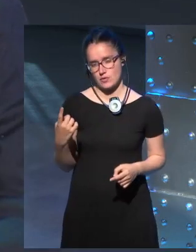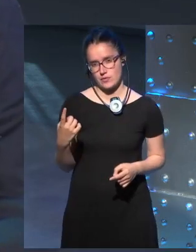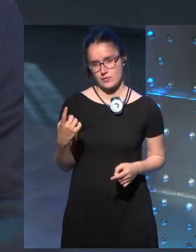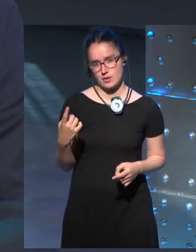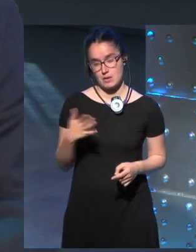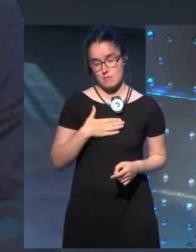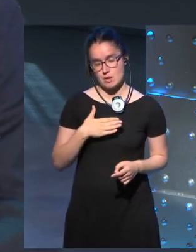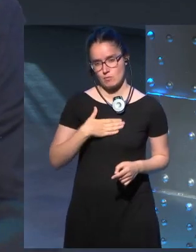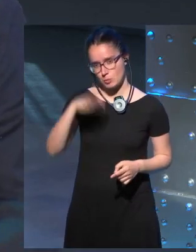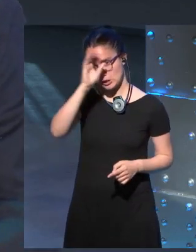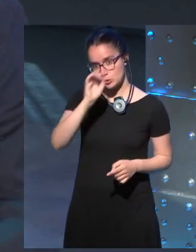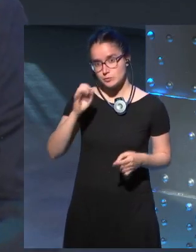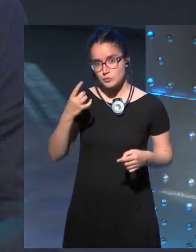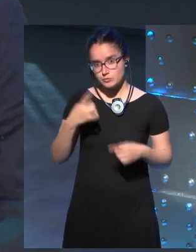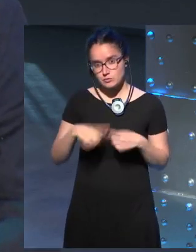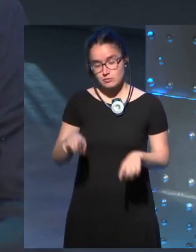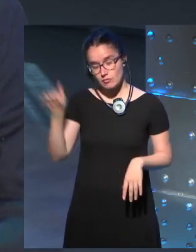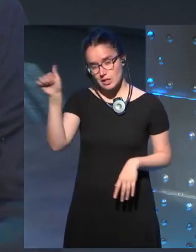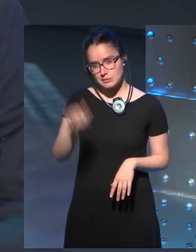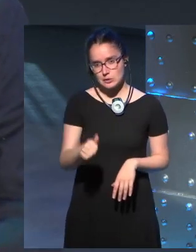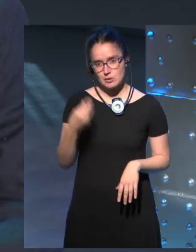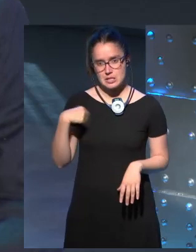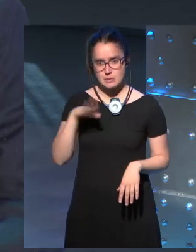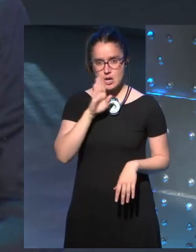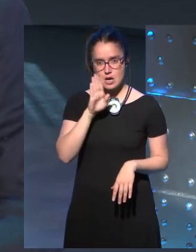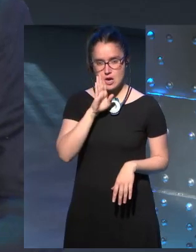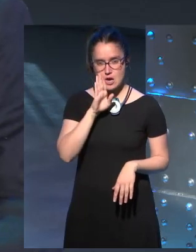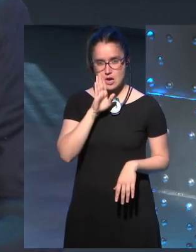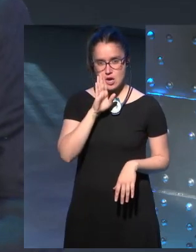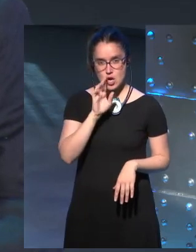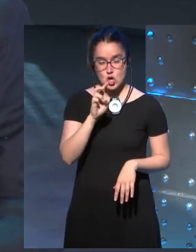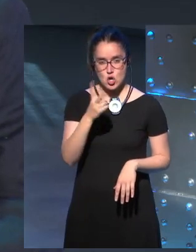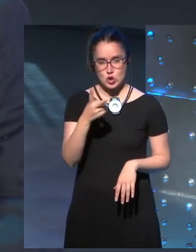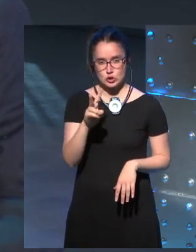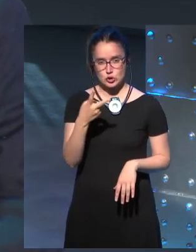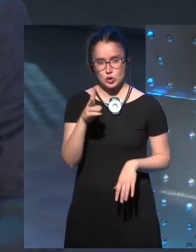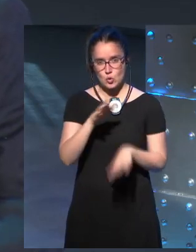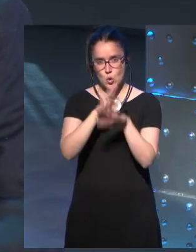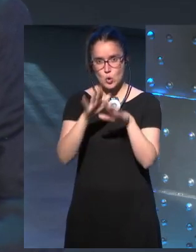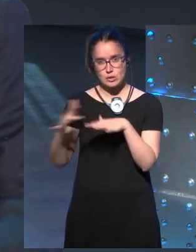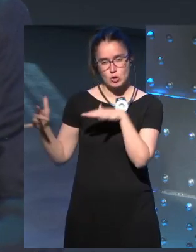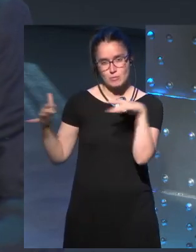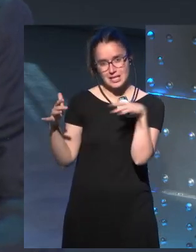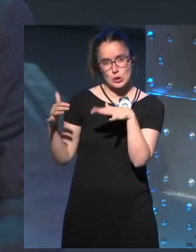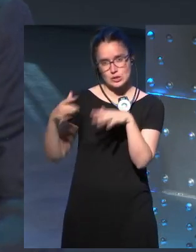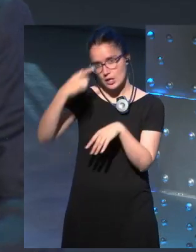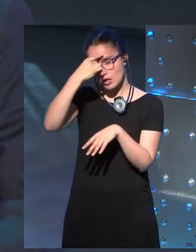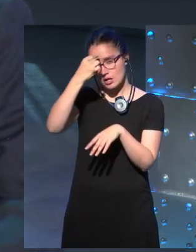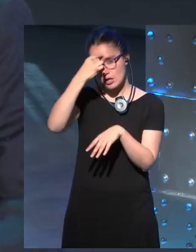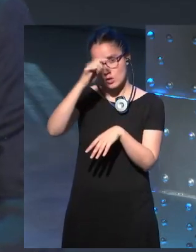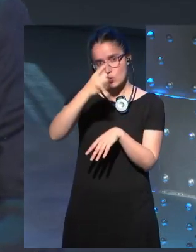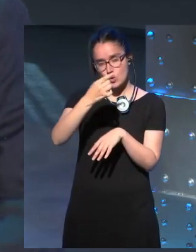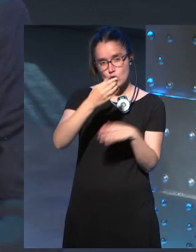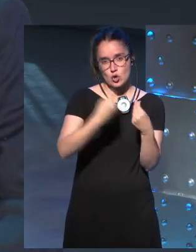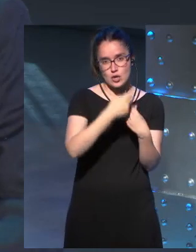one difference to me, and this is that in this movie, the two great games